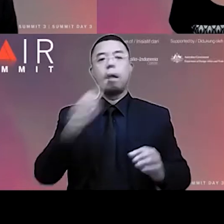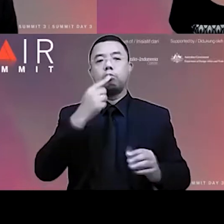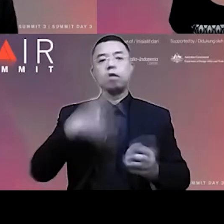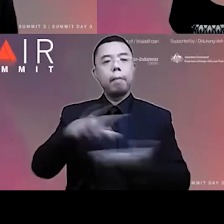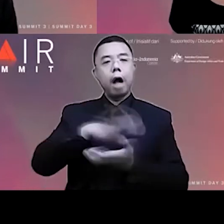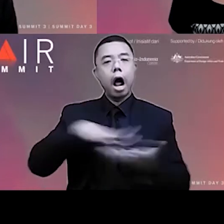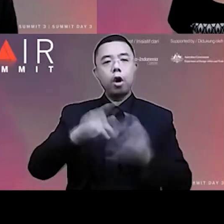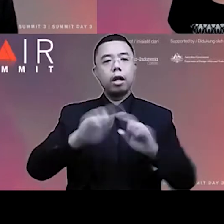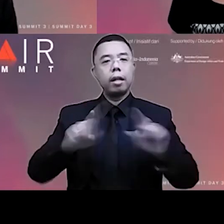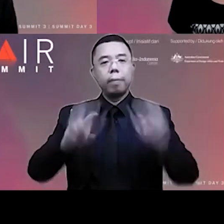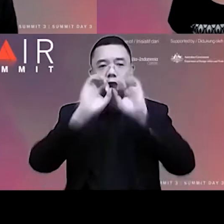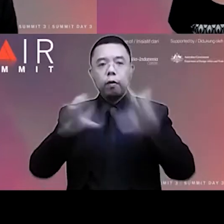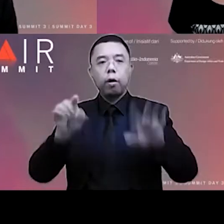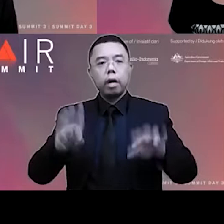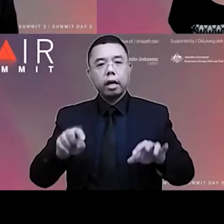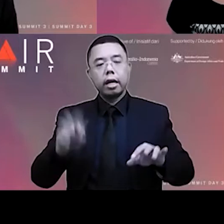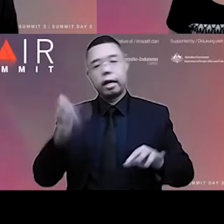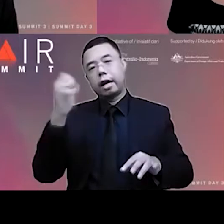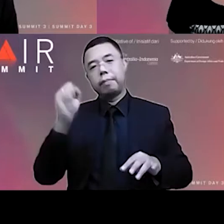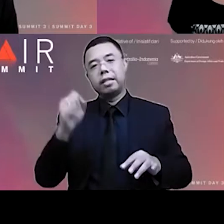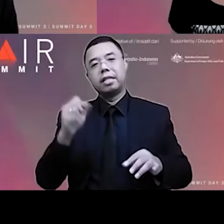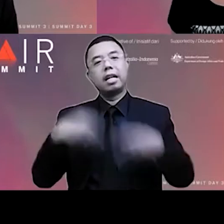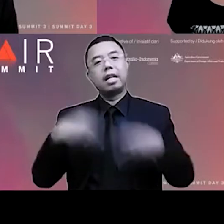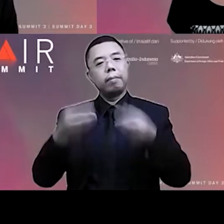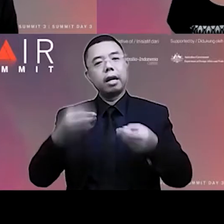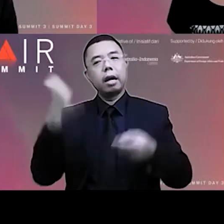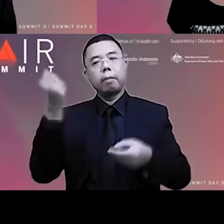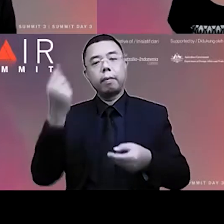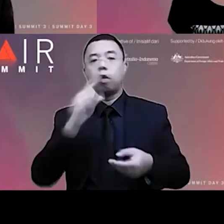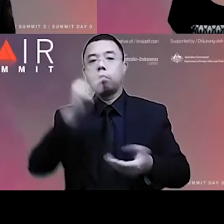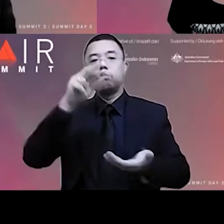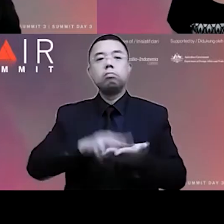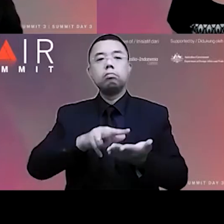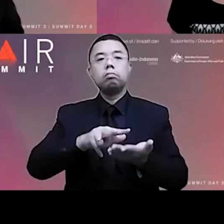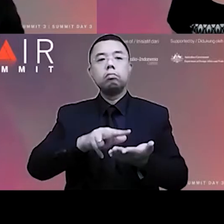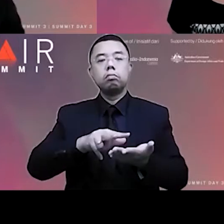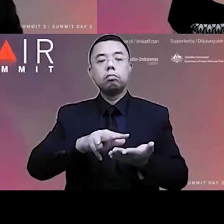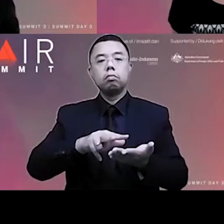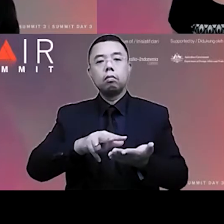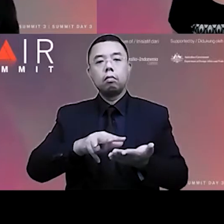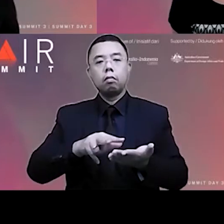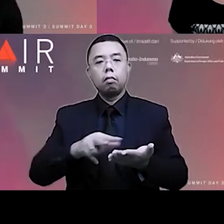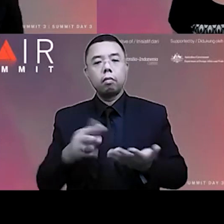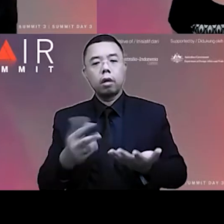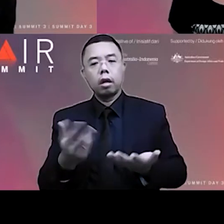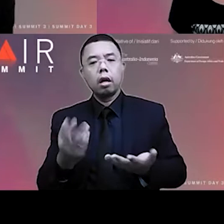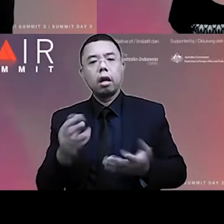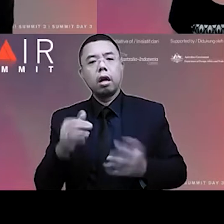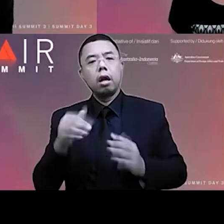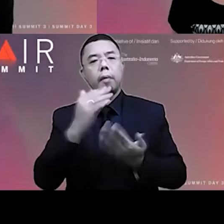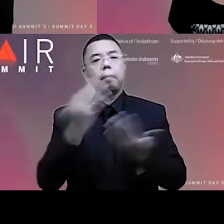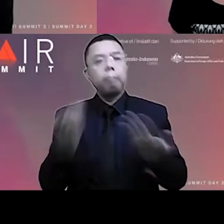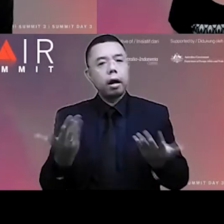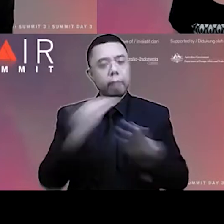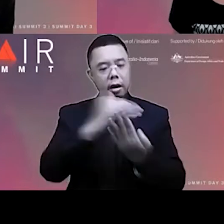to decide an efficient responding policy. So in our project, we try to